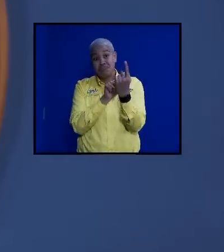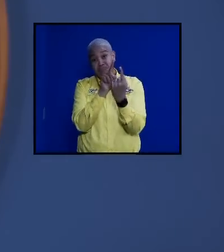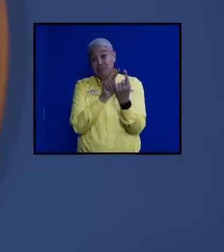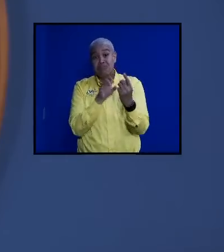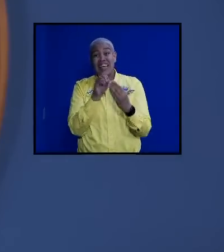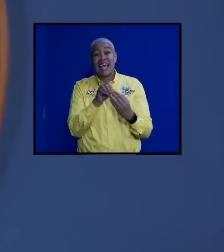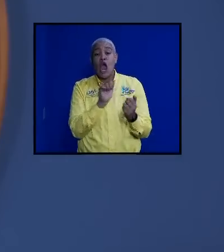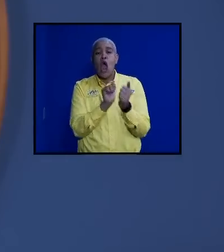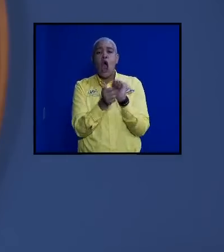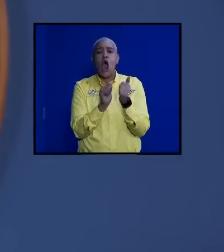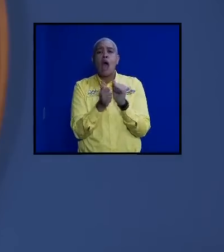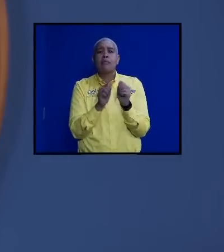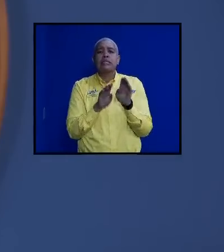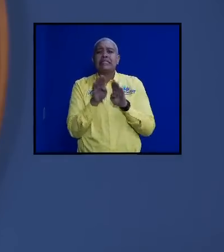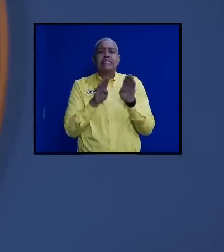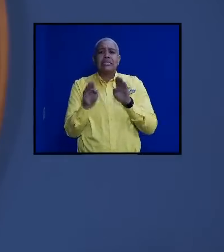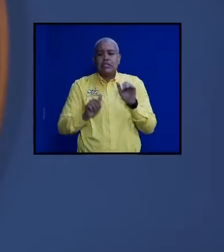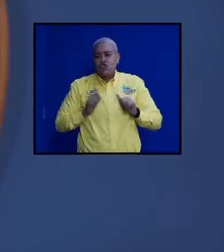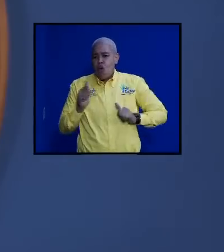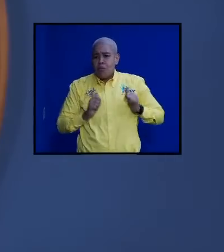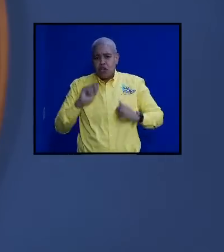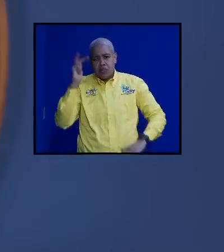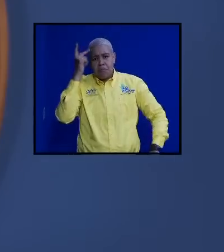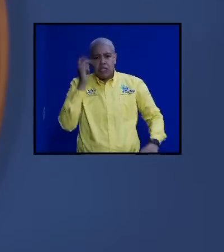the competitive, robust political spirit.